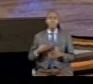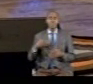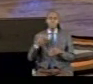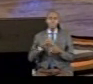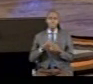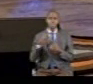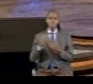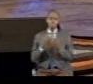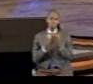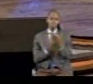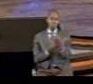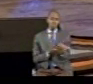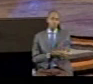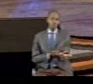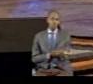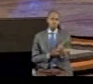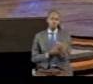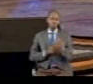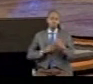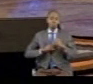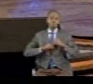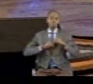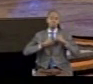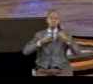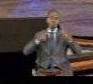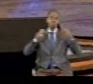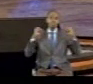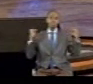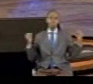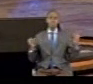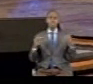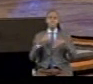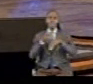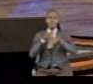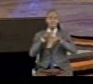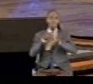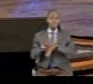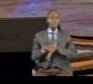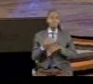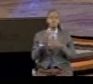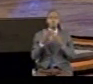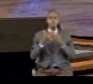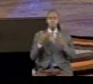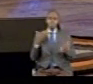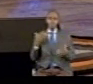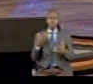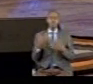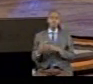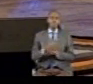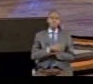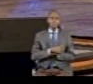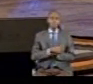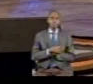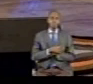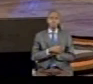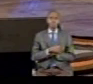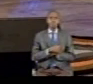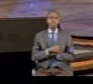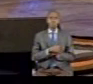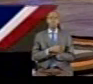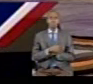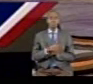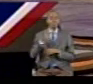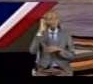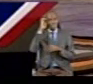morning, rising up a great while before day, he went out and